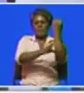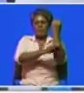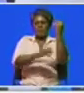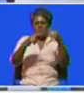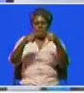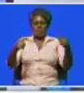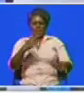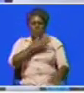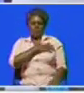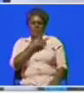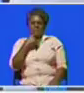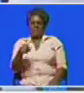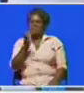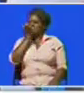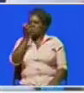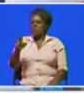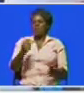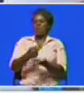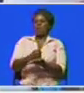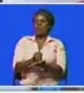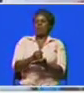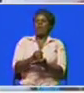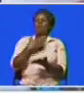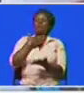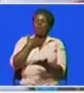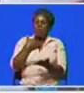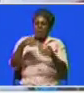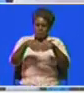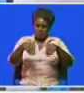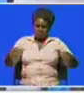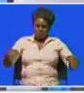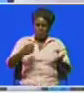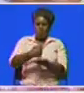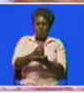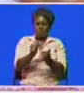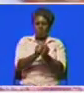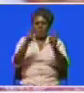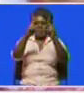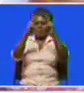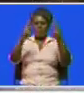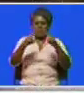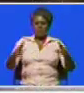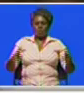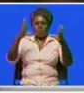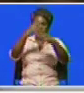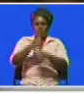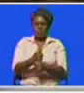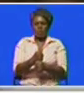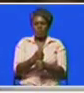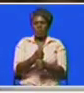opposition NASA has rubbish SAFRAN Morpho's audit. NASA wants an independent internal audit by international reputable firms.